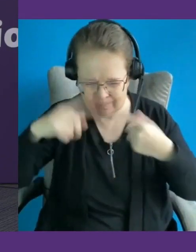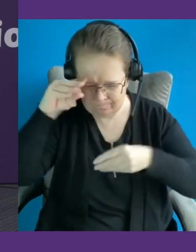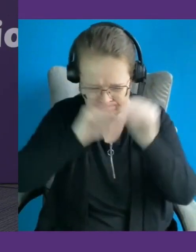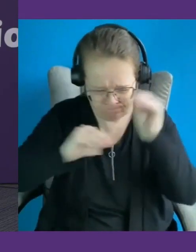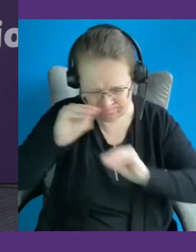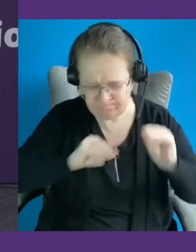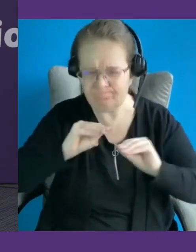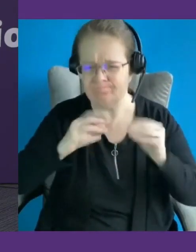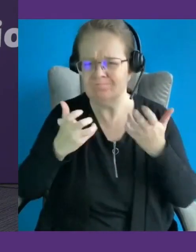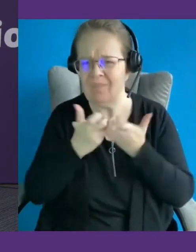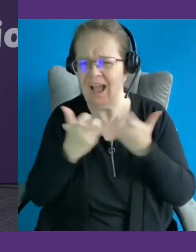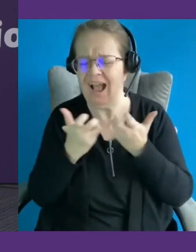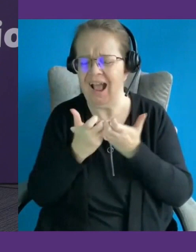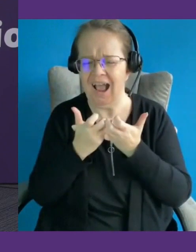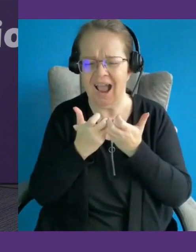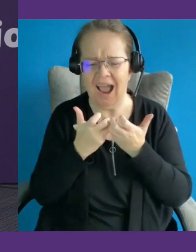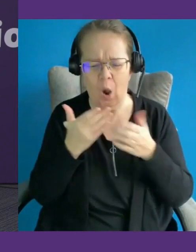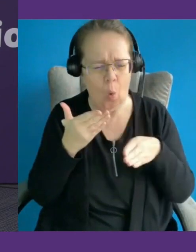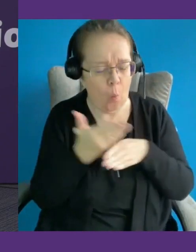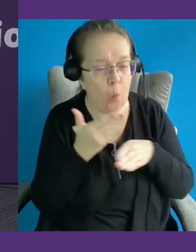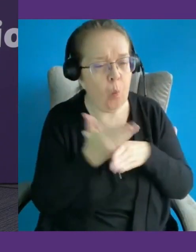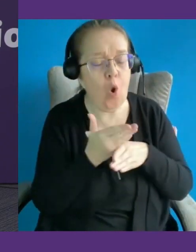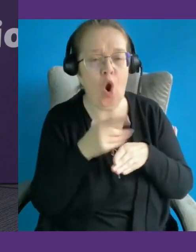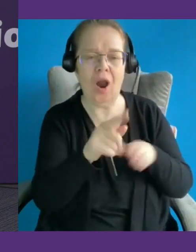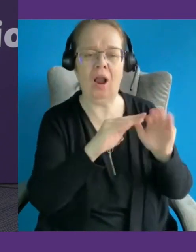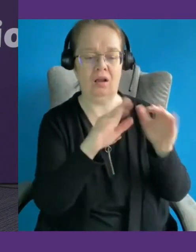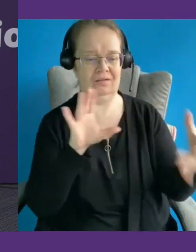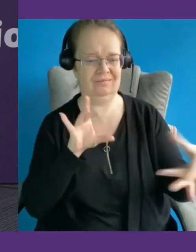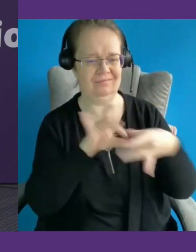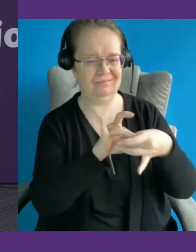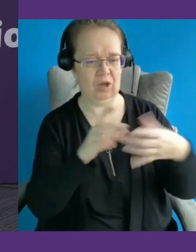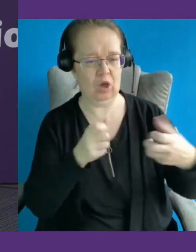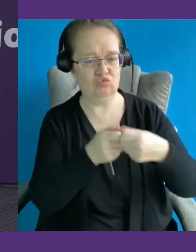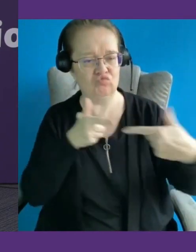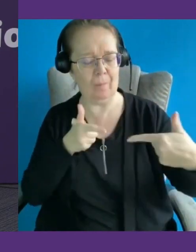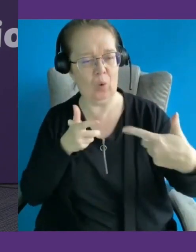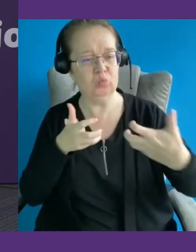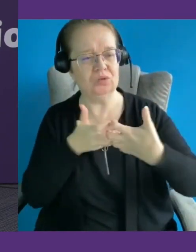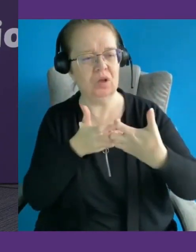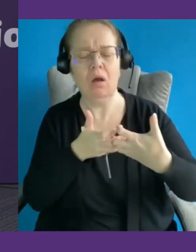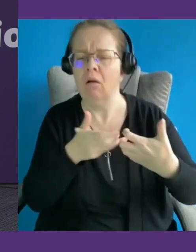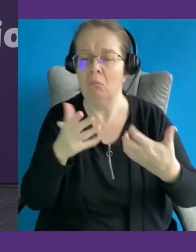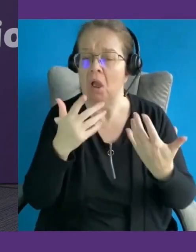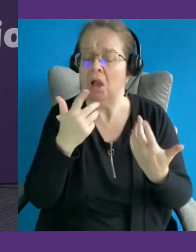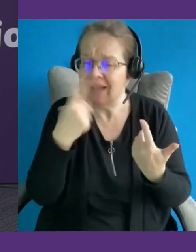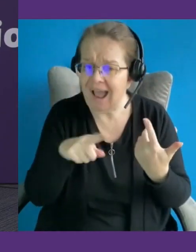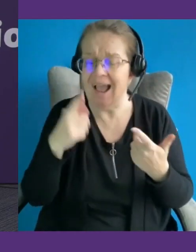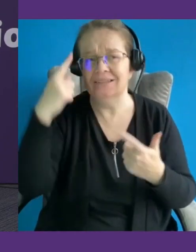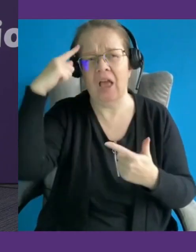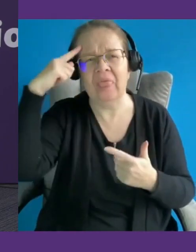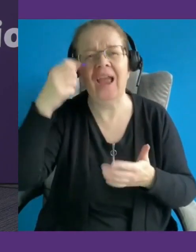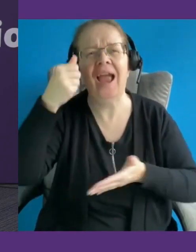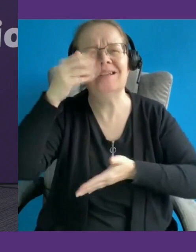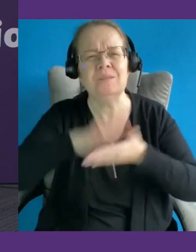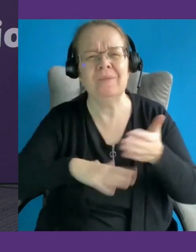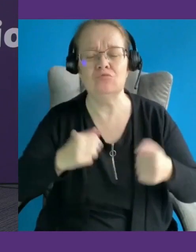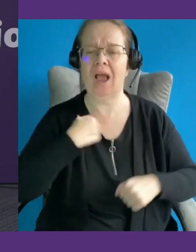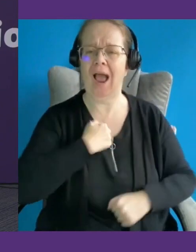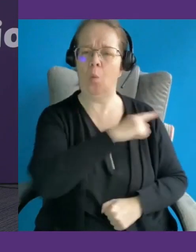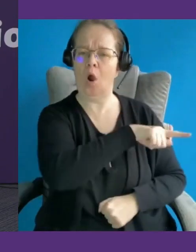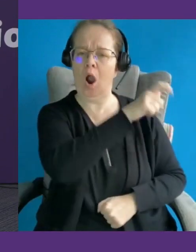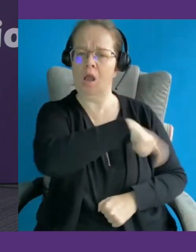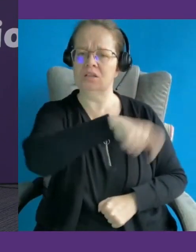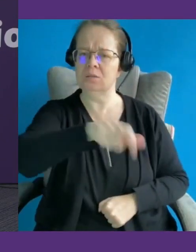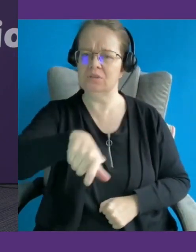just how to work in that world, but really to think about what the experience of all of our customers were in that new